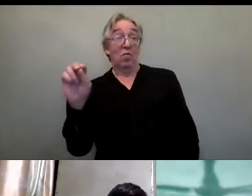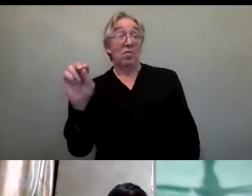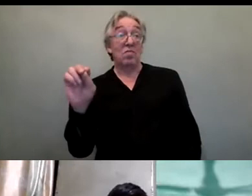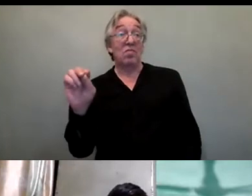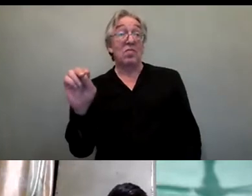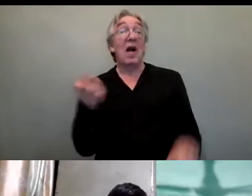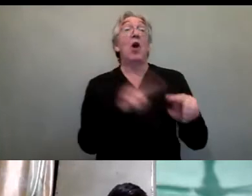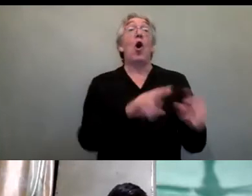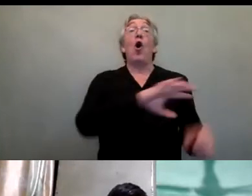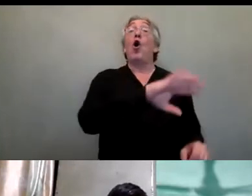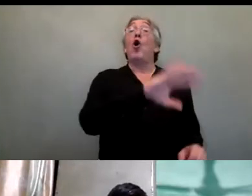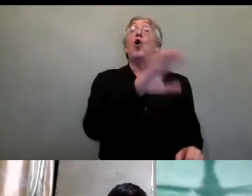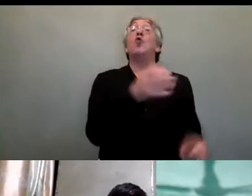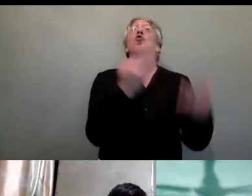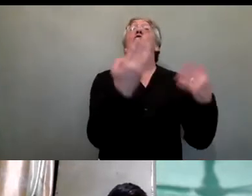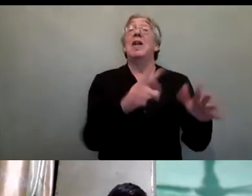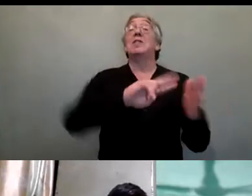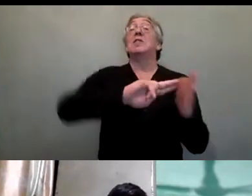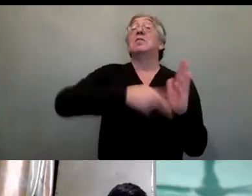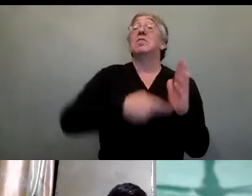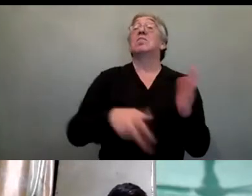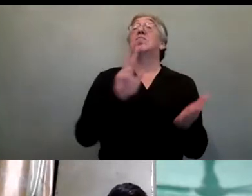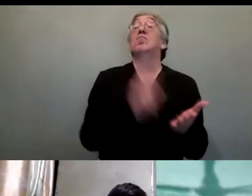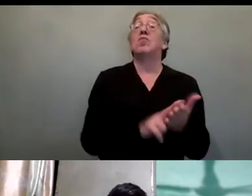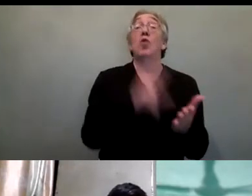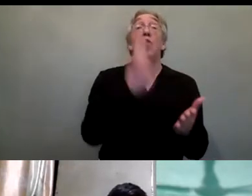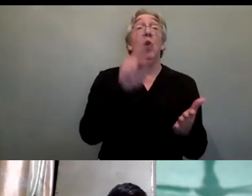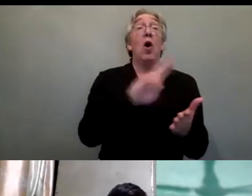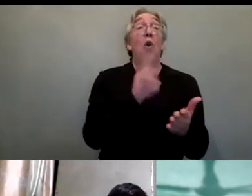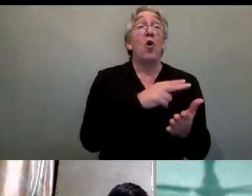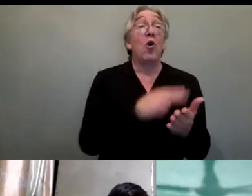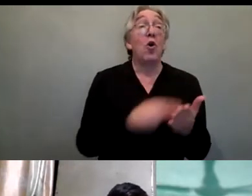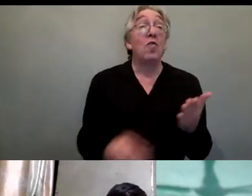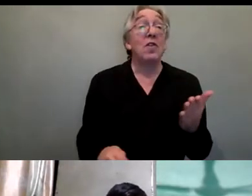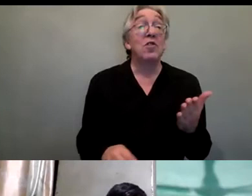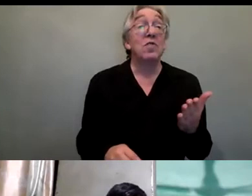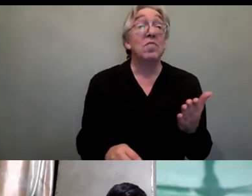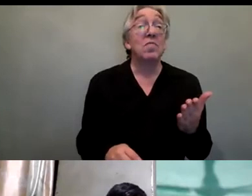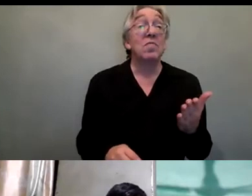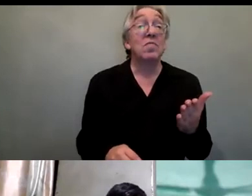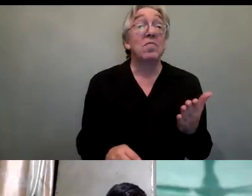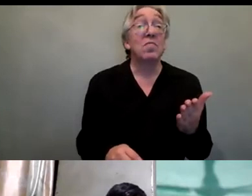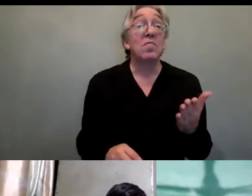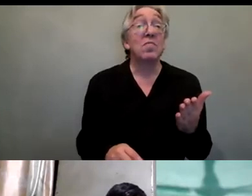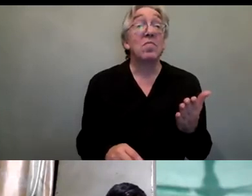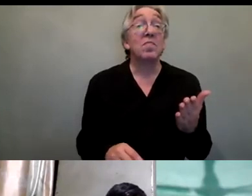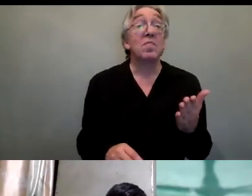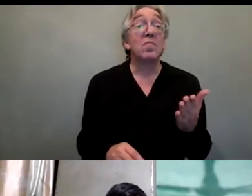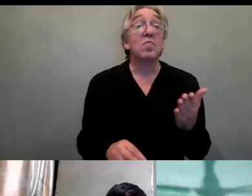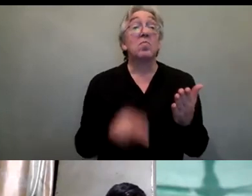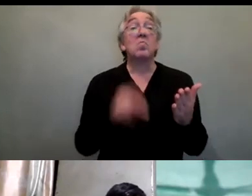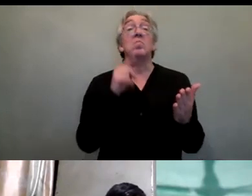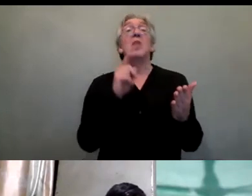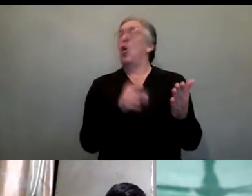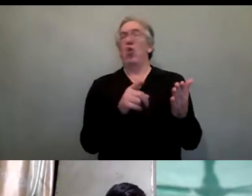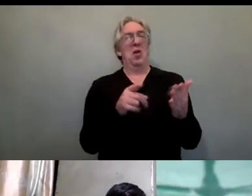of countries which did sign and ratify the convention over the past 2 or 3 years. So it shows that the framework that the